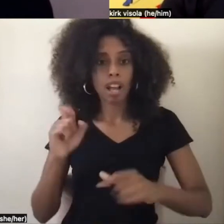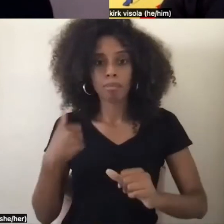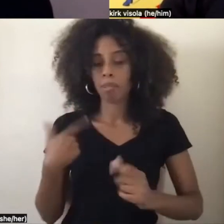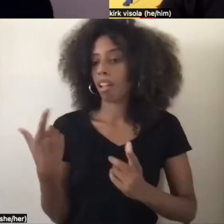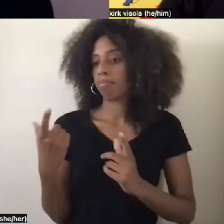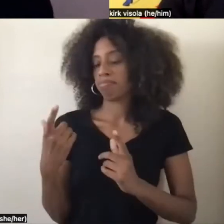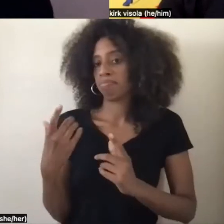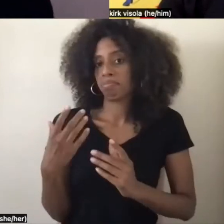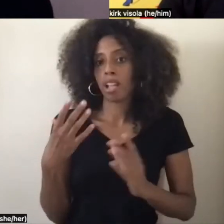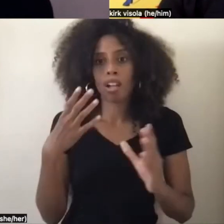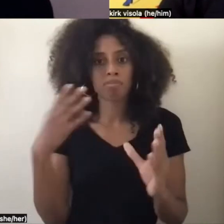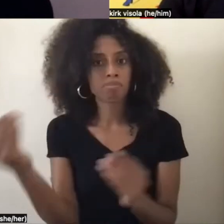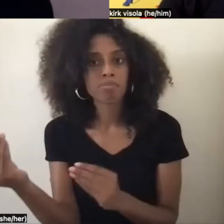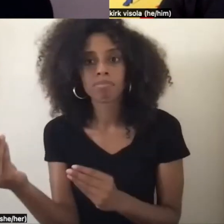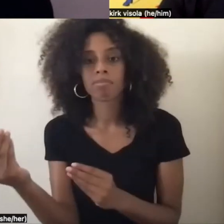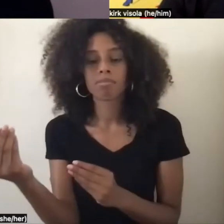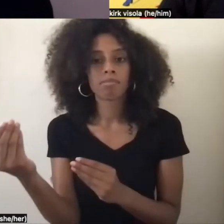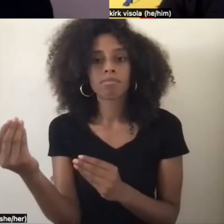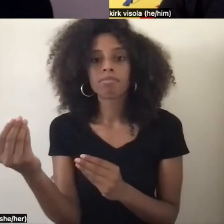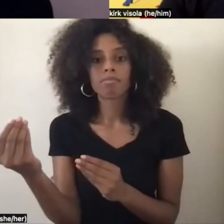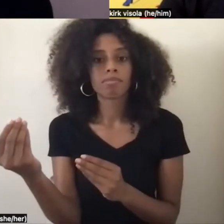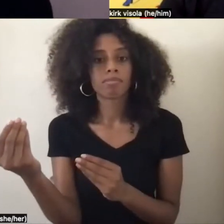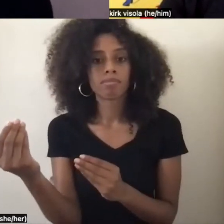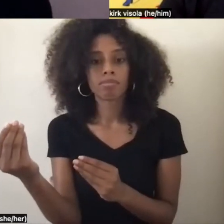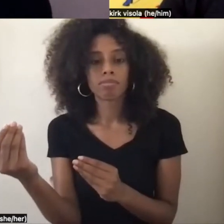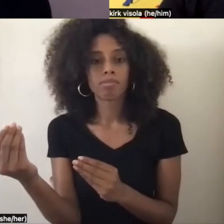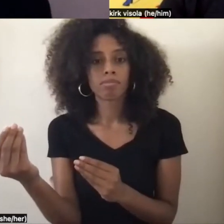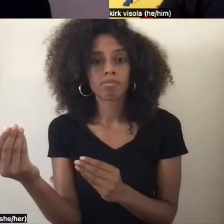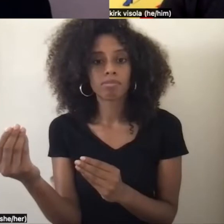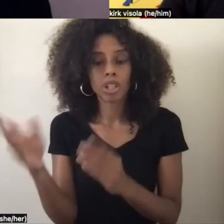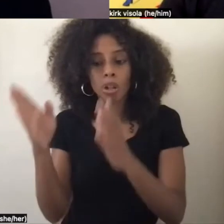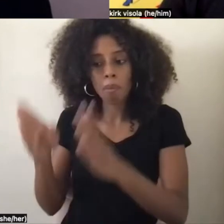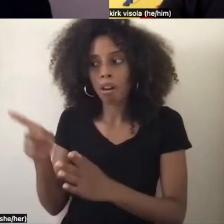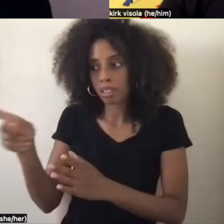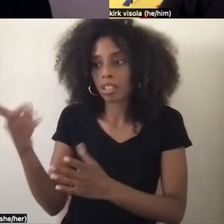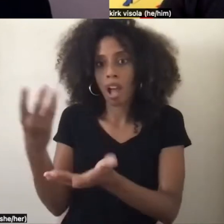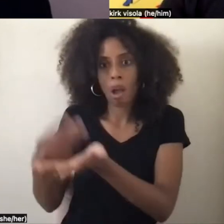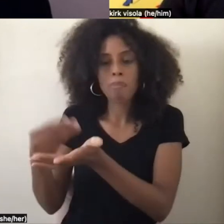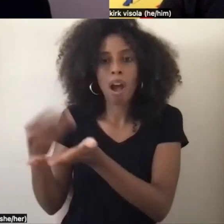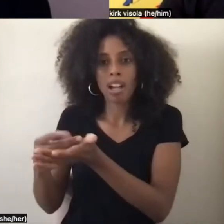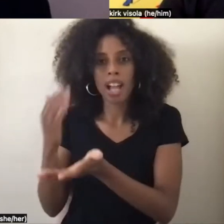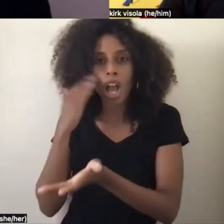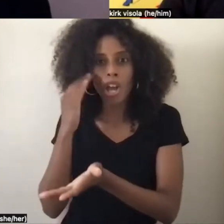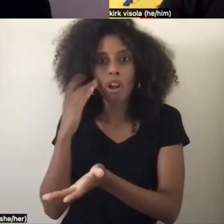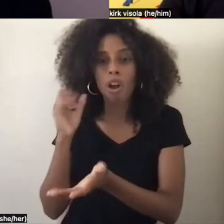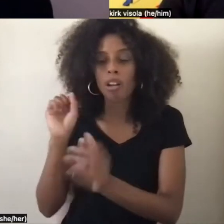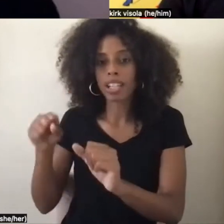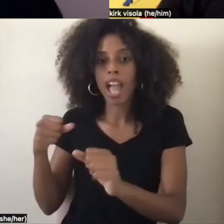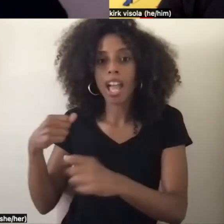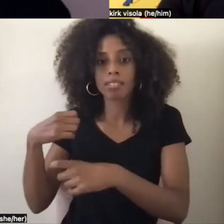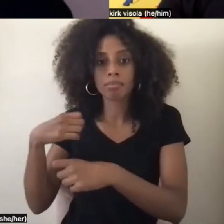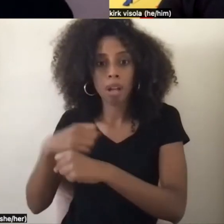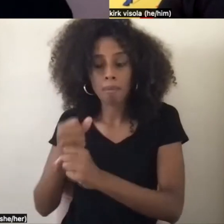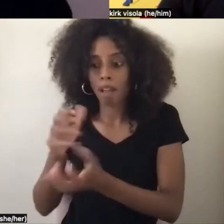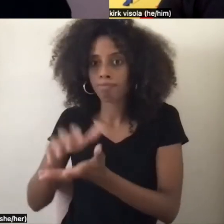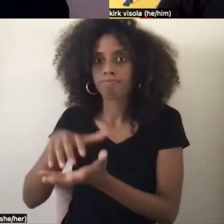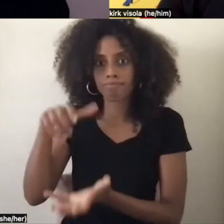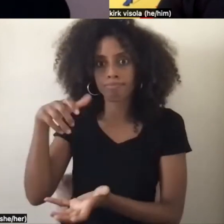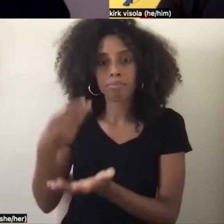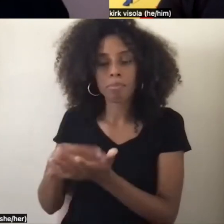money just because I didn't want to work with the person. And I knew going into it that it was going to be a headache.